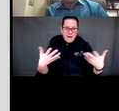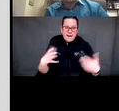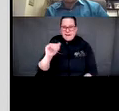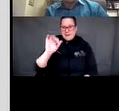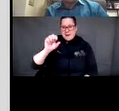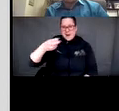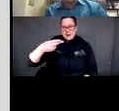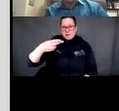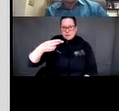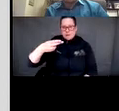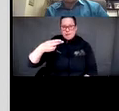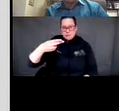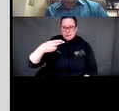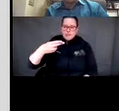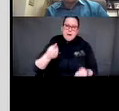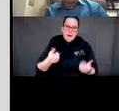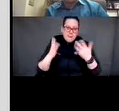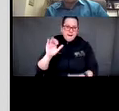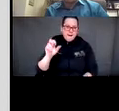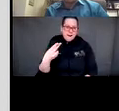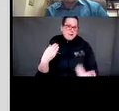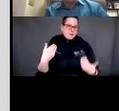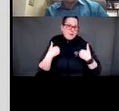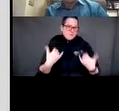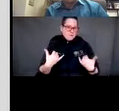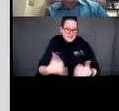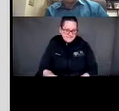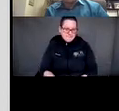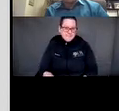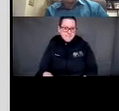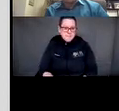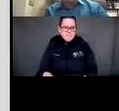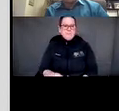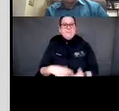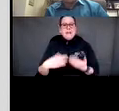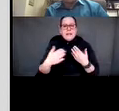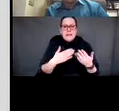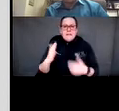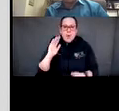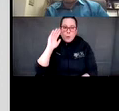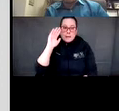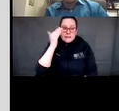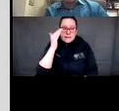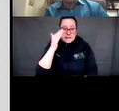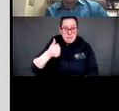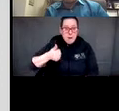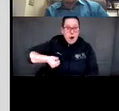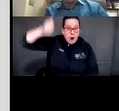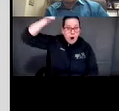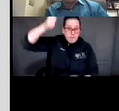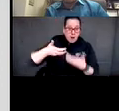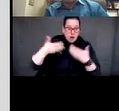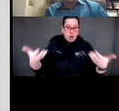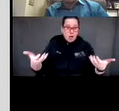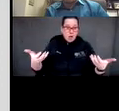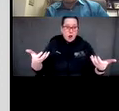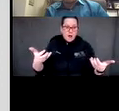cash position of the university. Even though this looks like it's up a lot from the prior year,